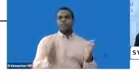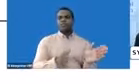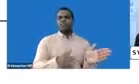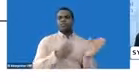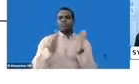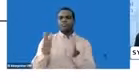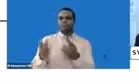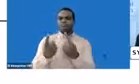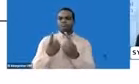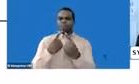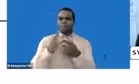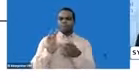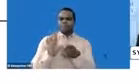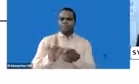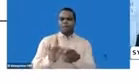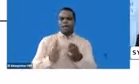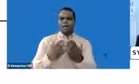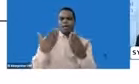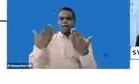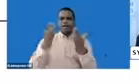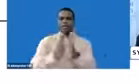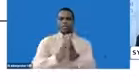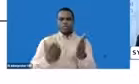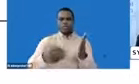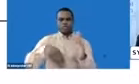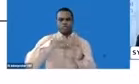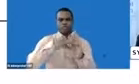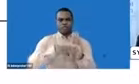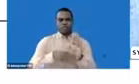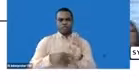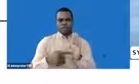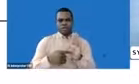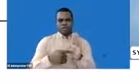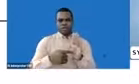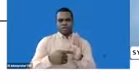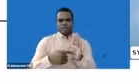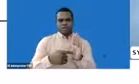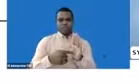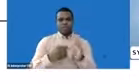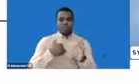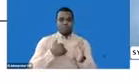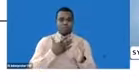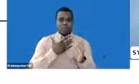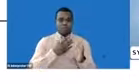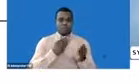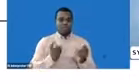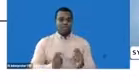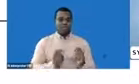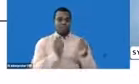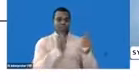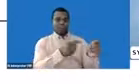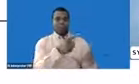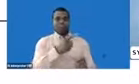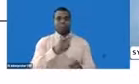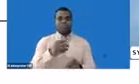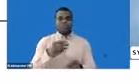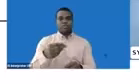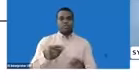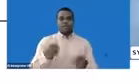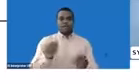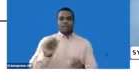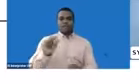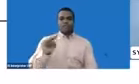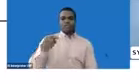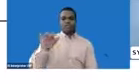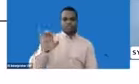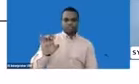to give the floor to our host, Angie. Could you please introduce yourself and also the topic? For